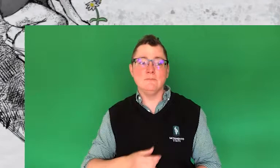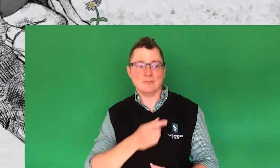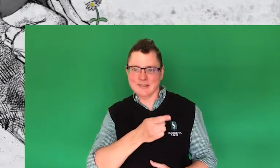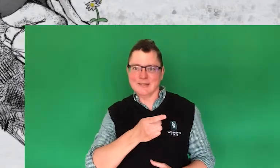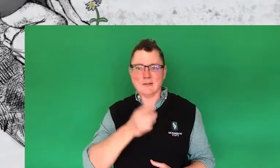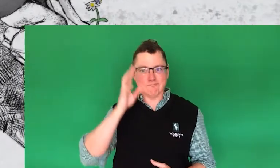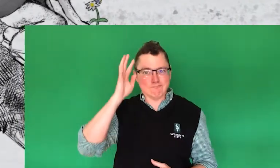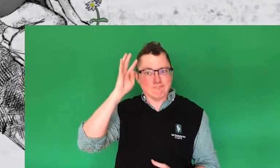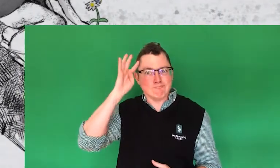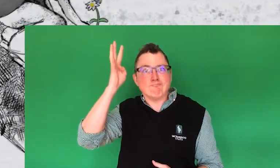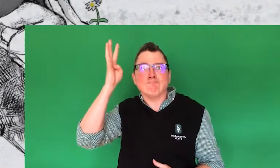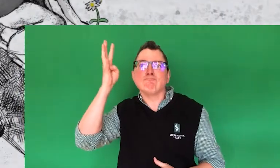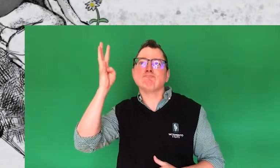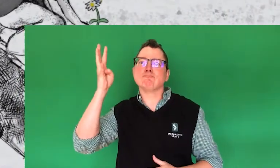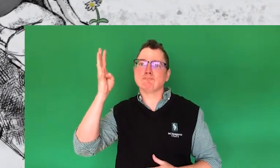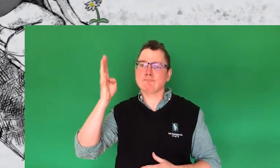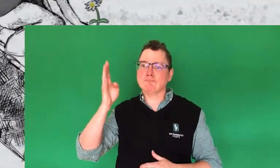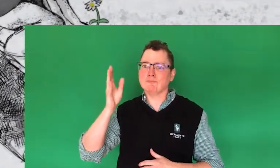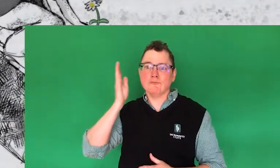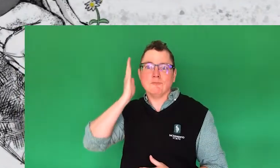He creates